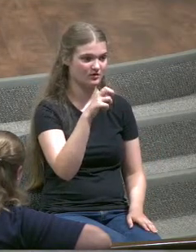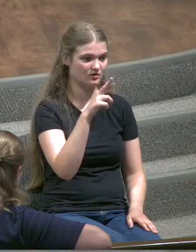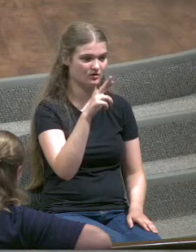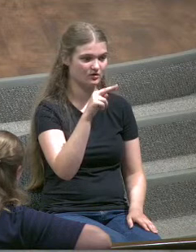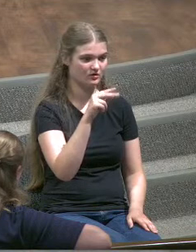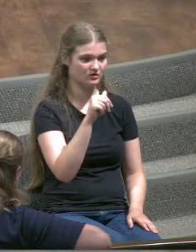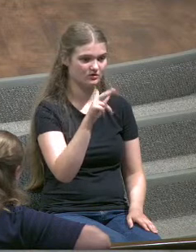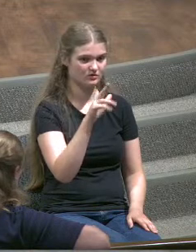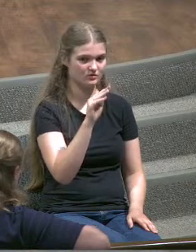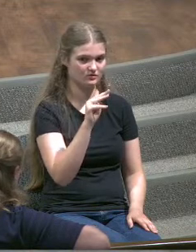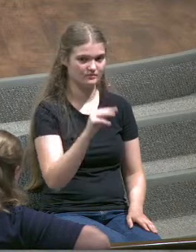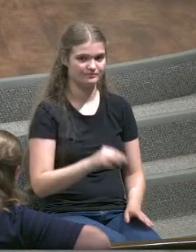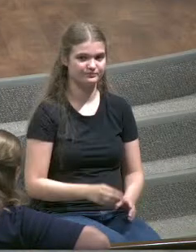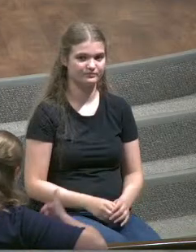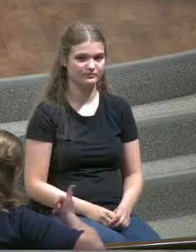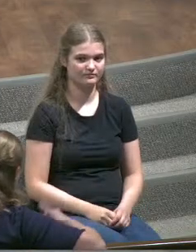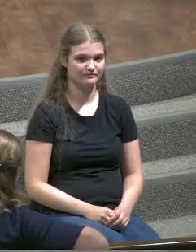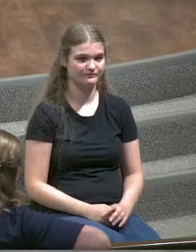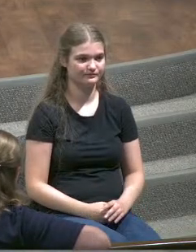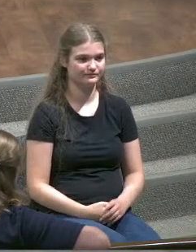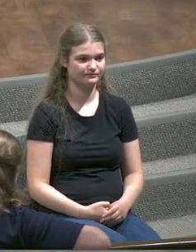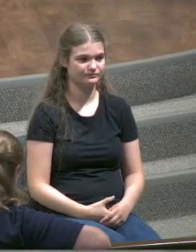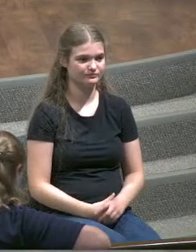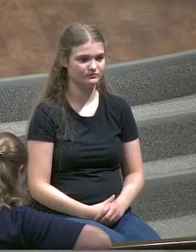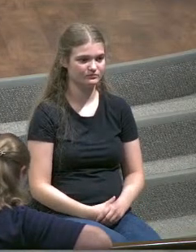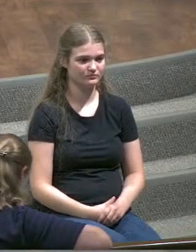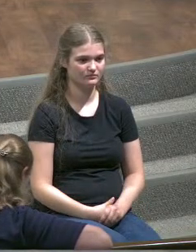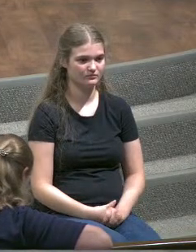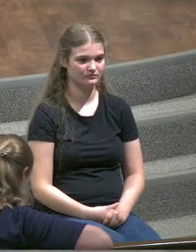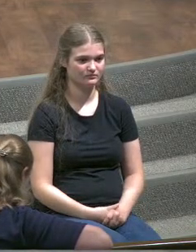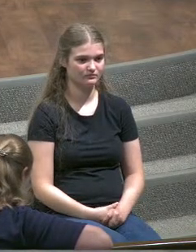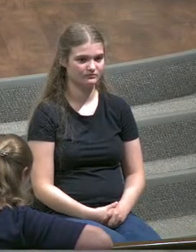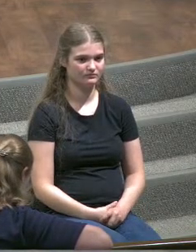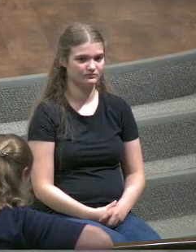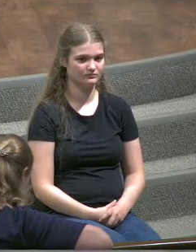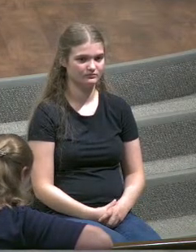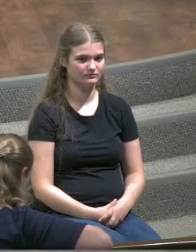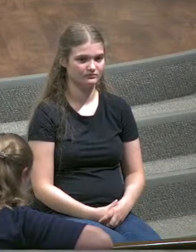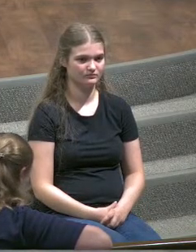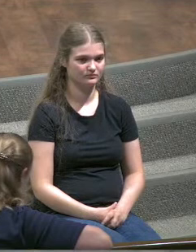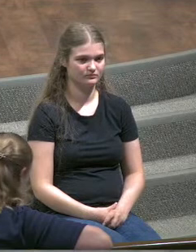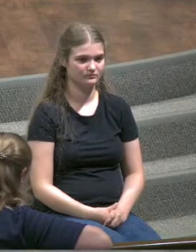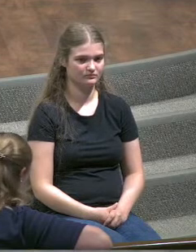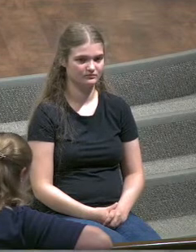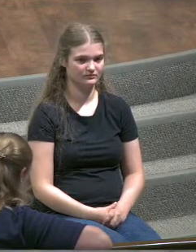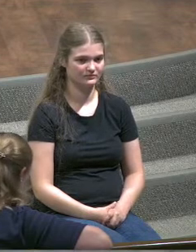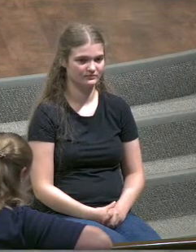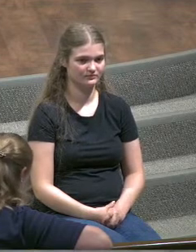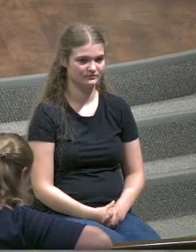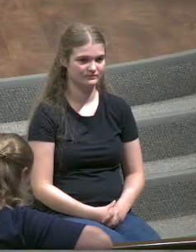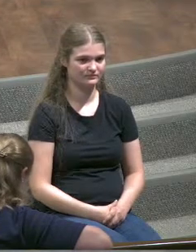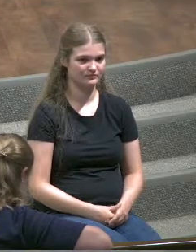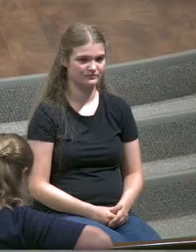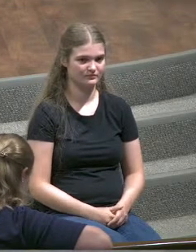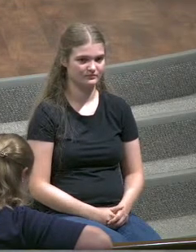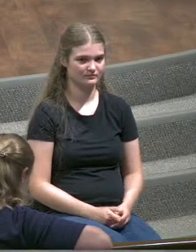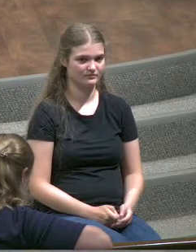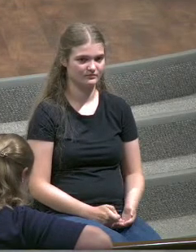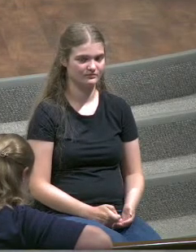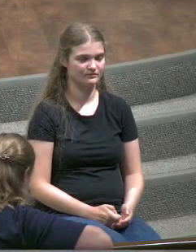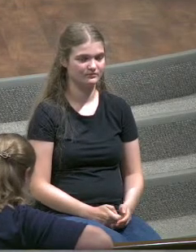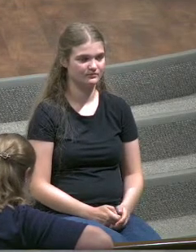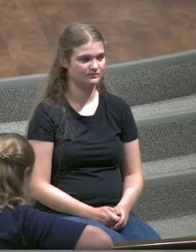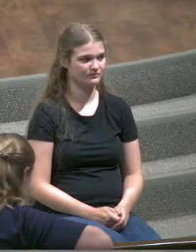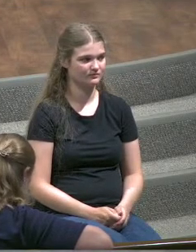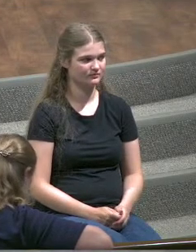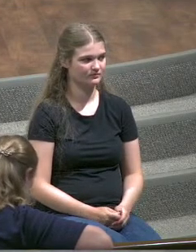came forward to him, appealing to him, Lord, my servant is lying paralyzed at home. Another instance of someone being paralyzed, suffering terribly. And he said to him, I